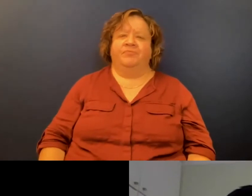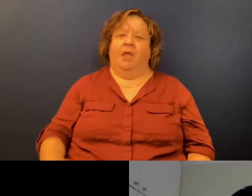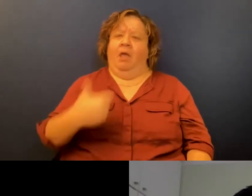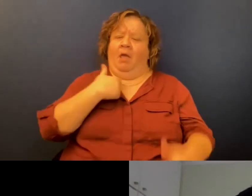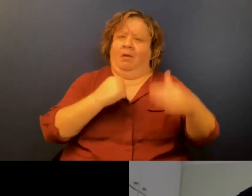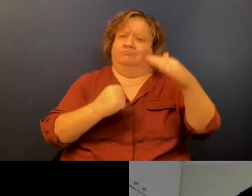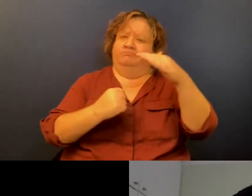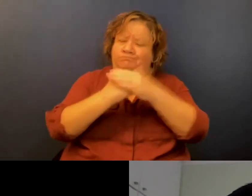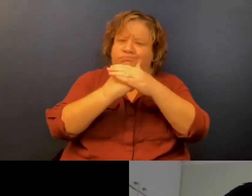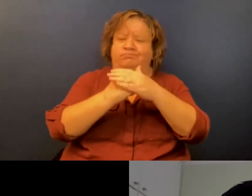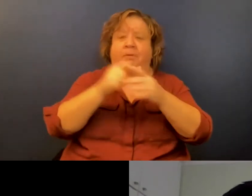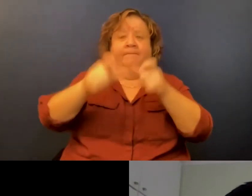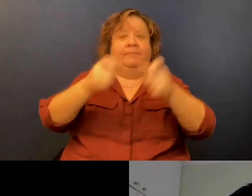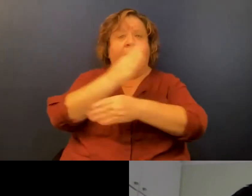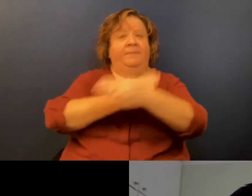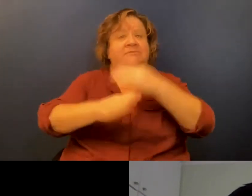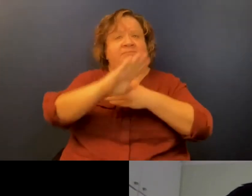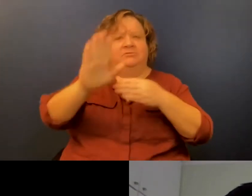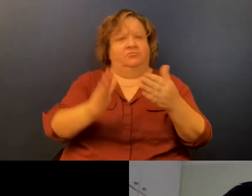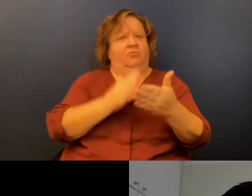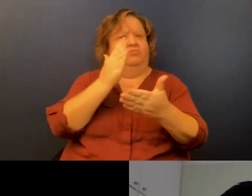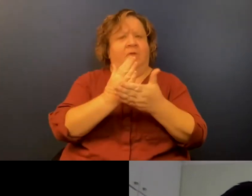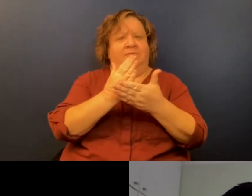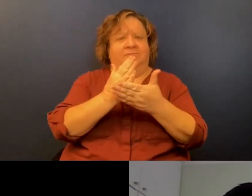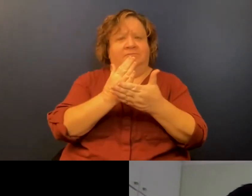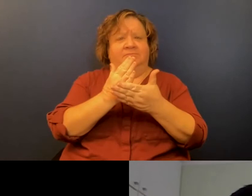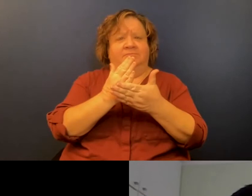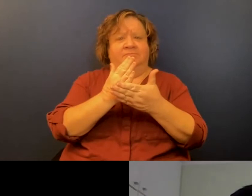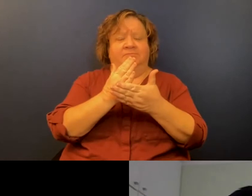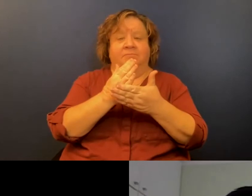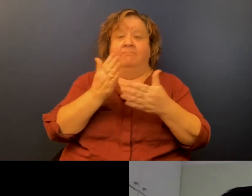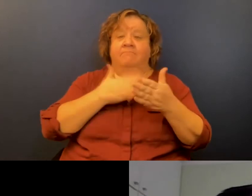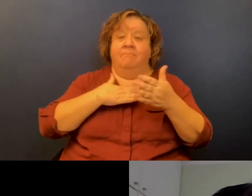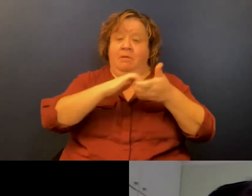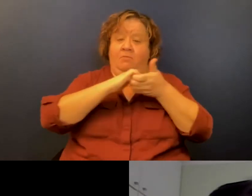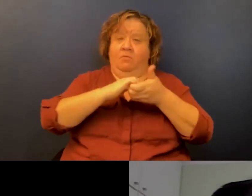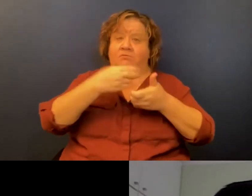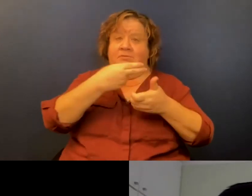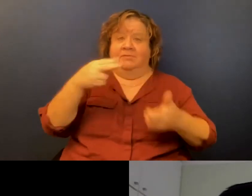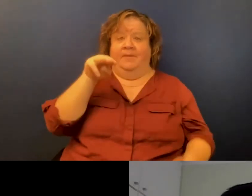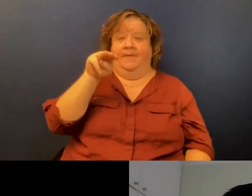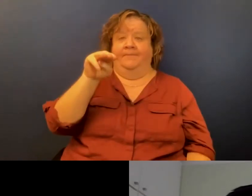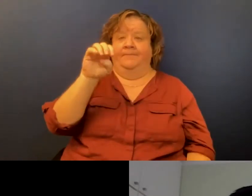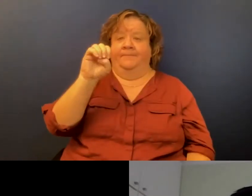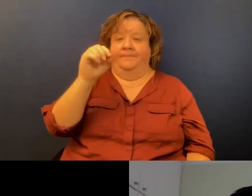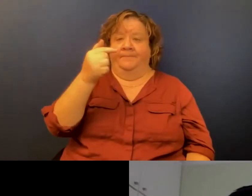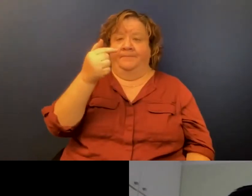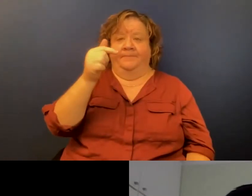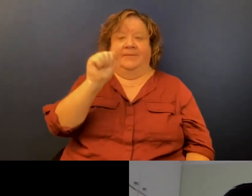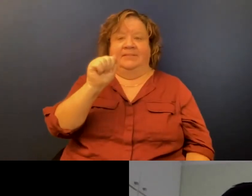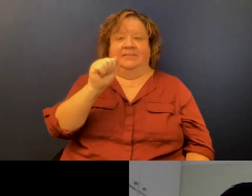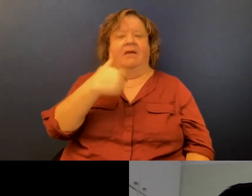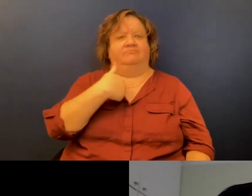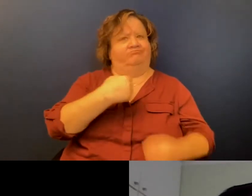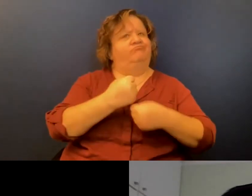Meta, which is an acronym for movement. We are all